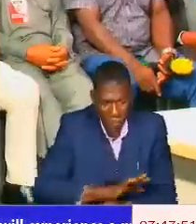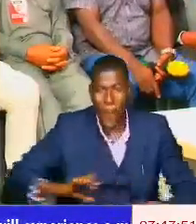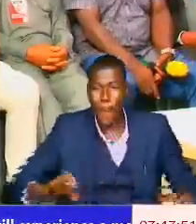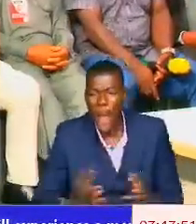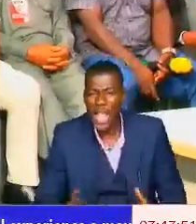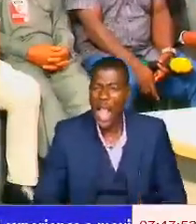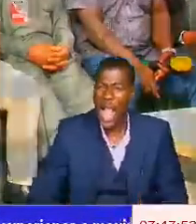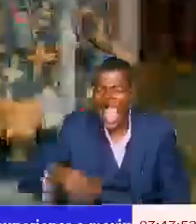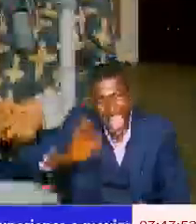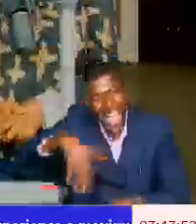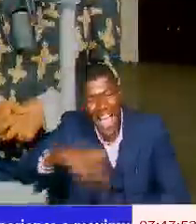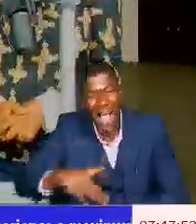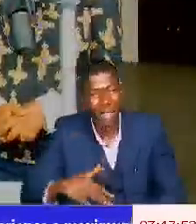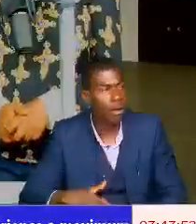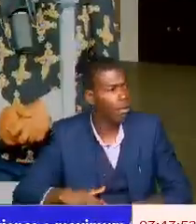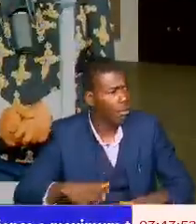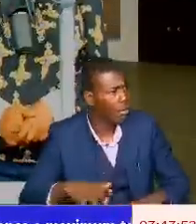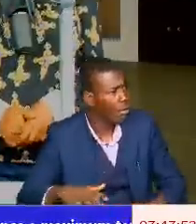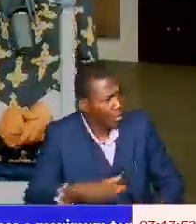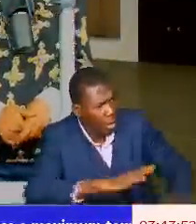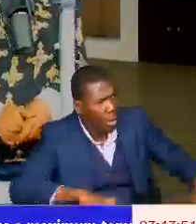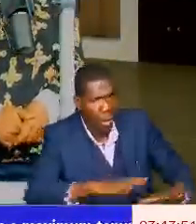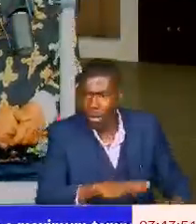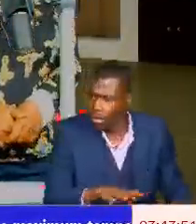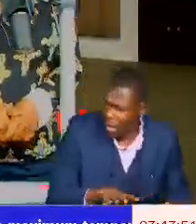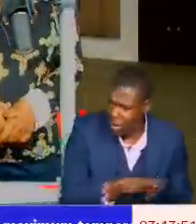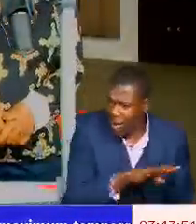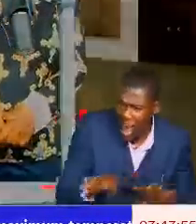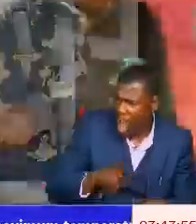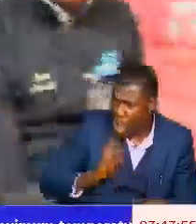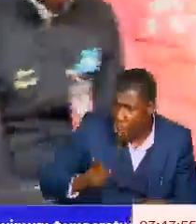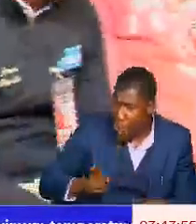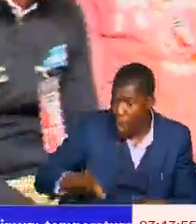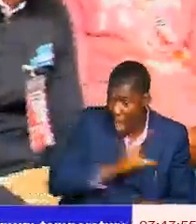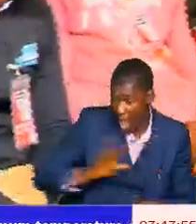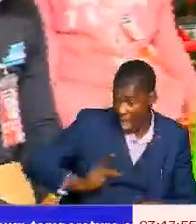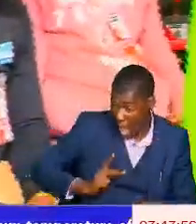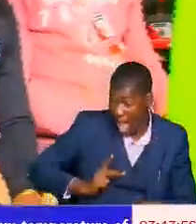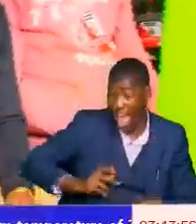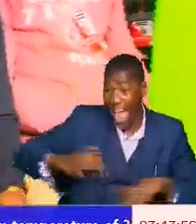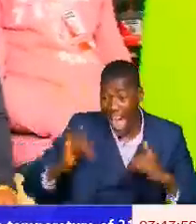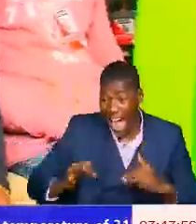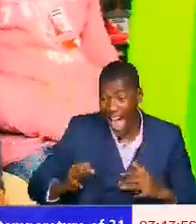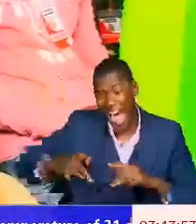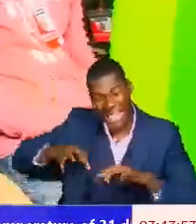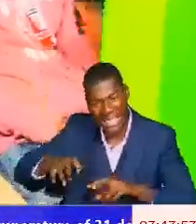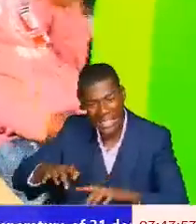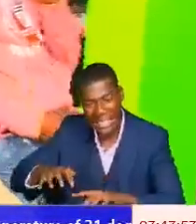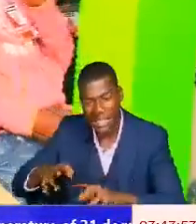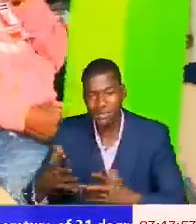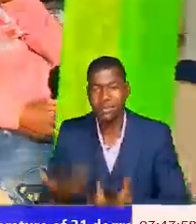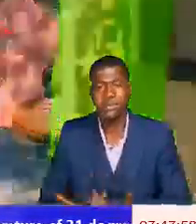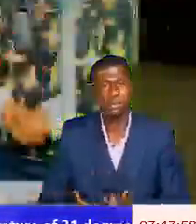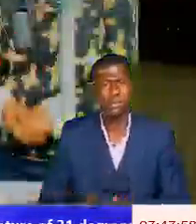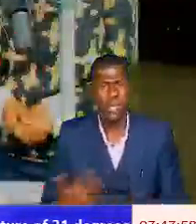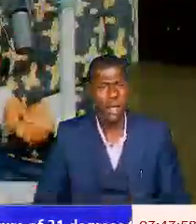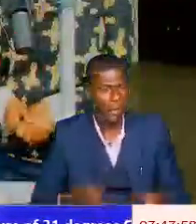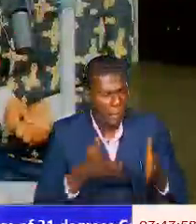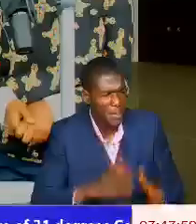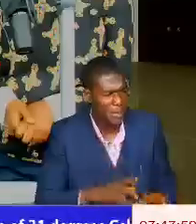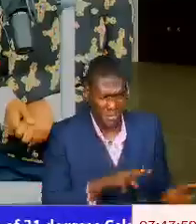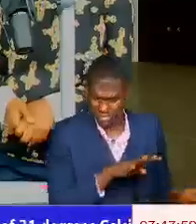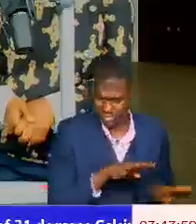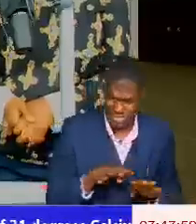complete package. The whole area go turn, wham. Now she, Now so they shout one day, person turn, say, she complete